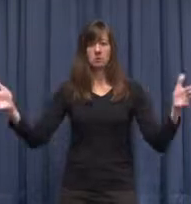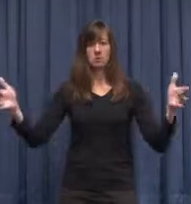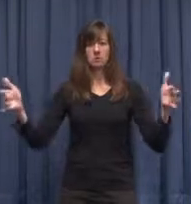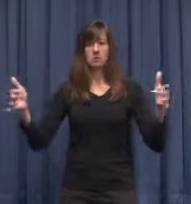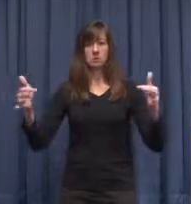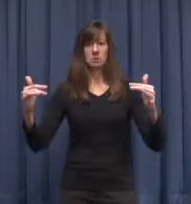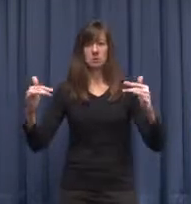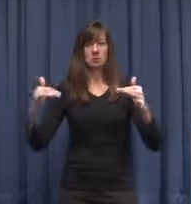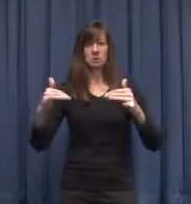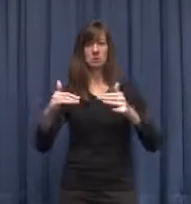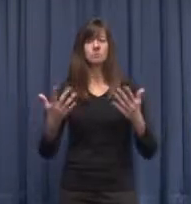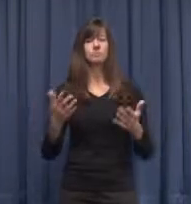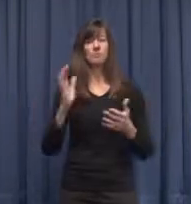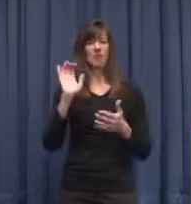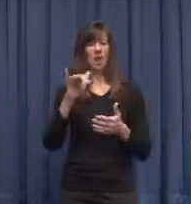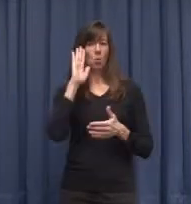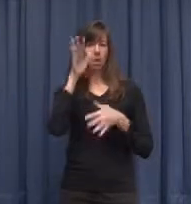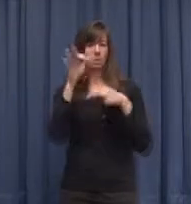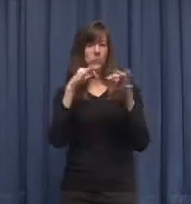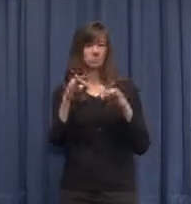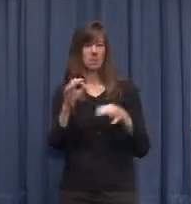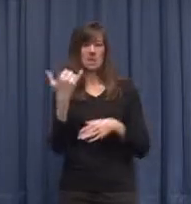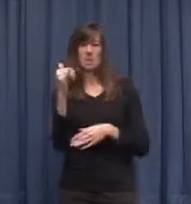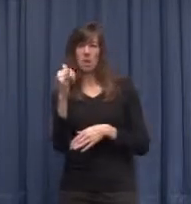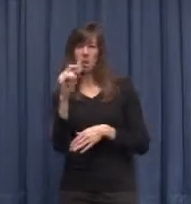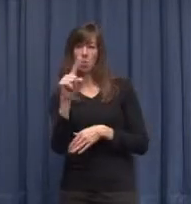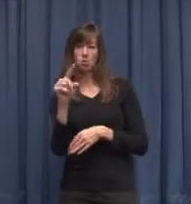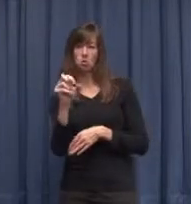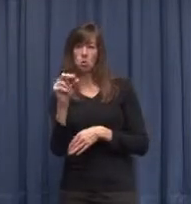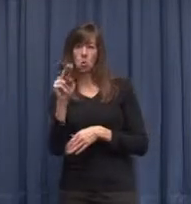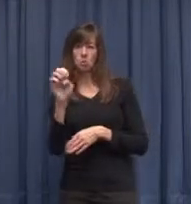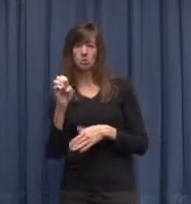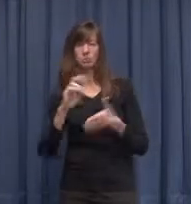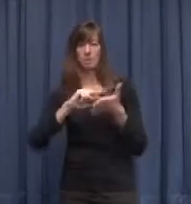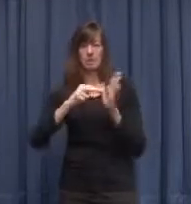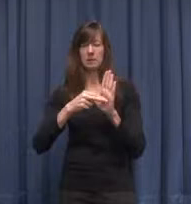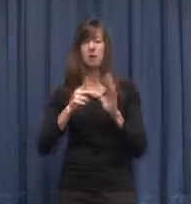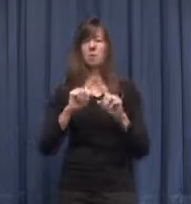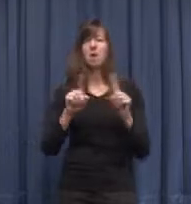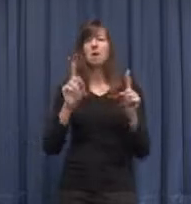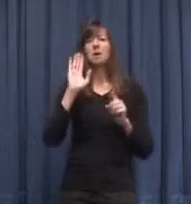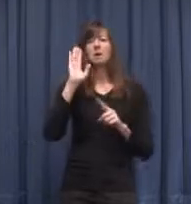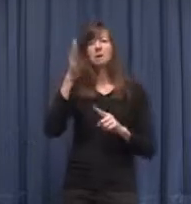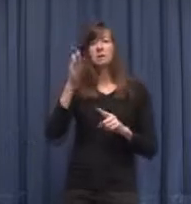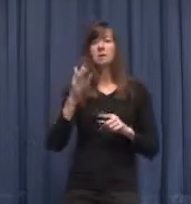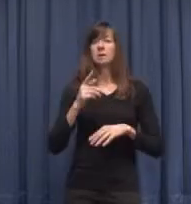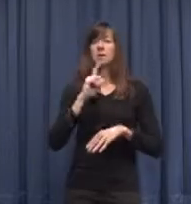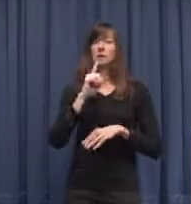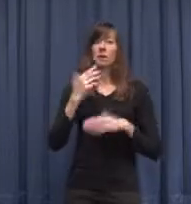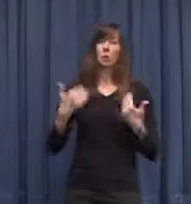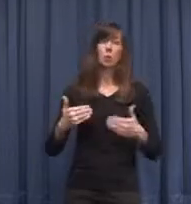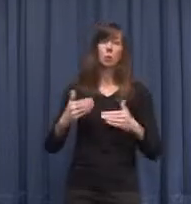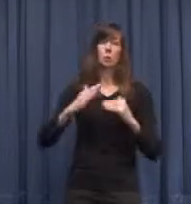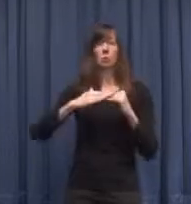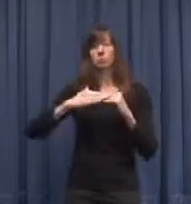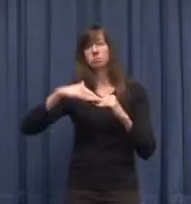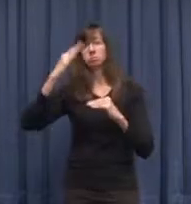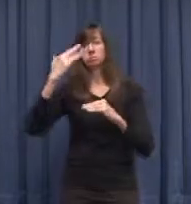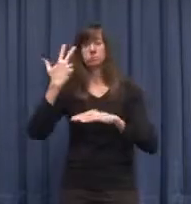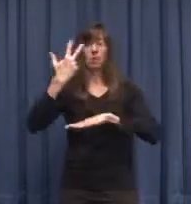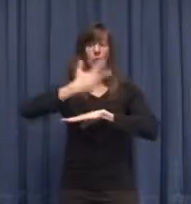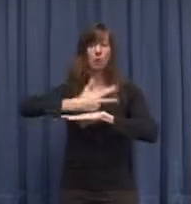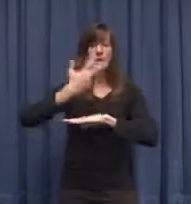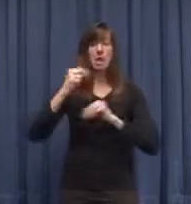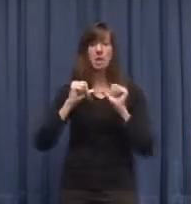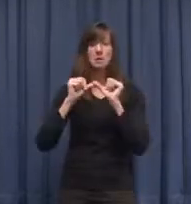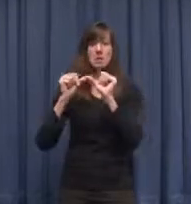short, multiple days of being above 3% new infection is really the trigger that brings us into that yellow zone,